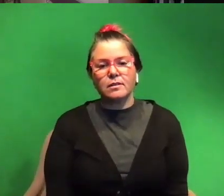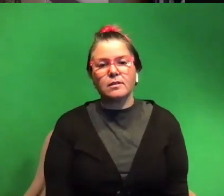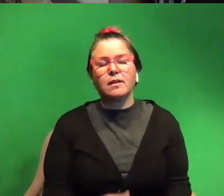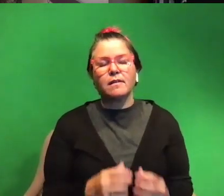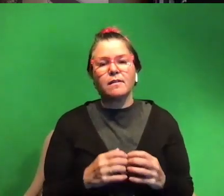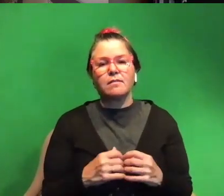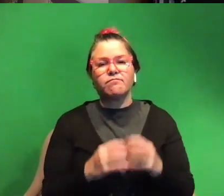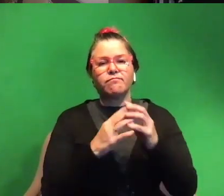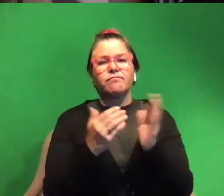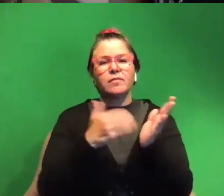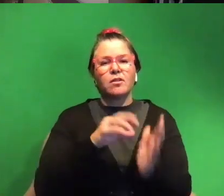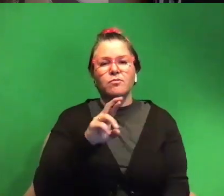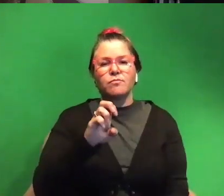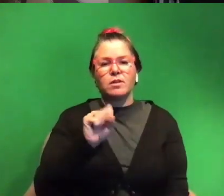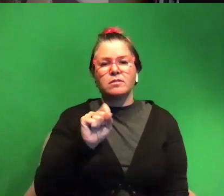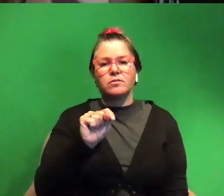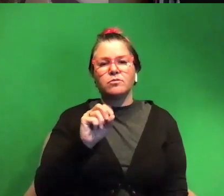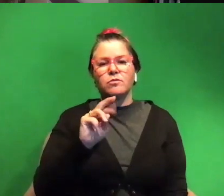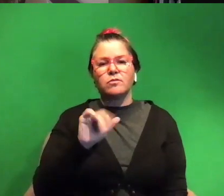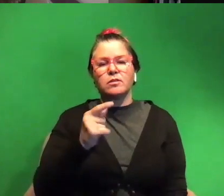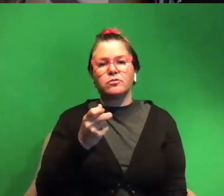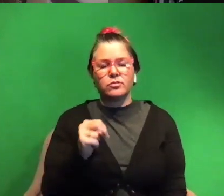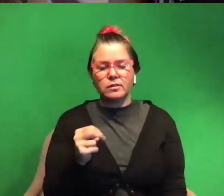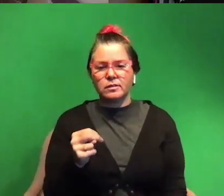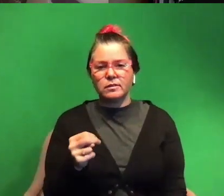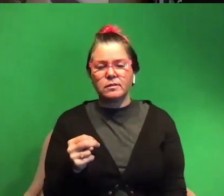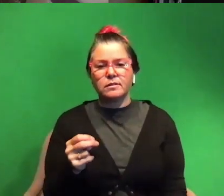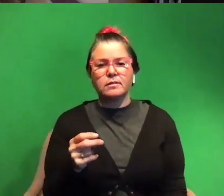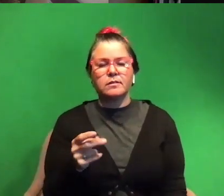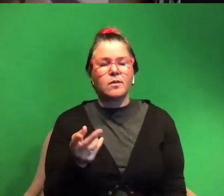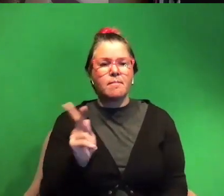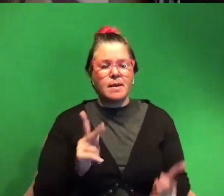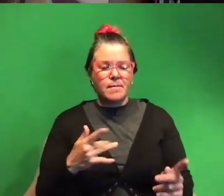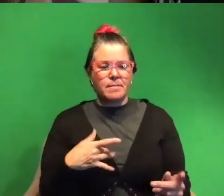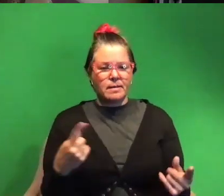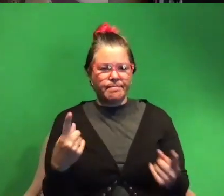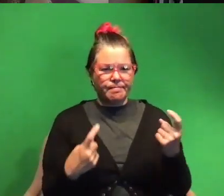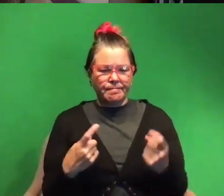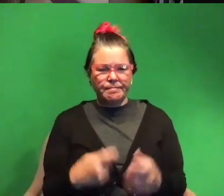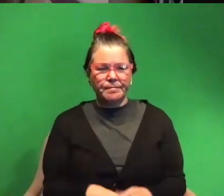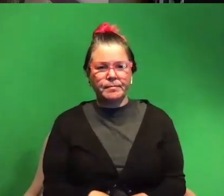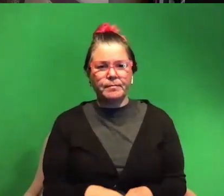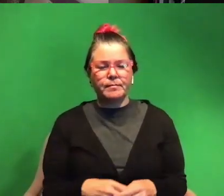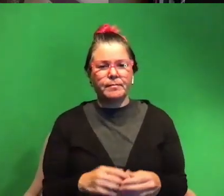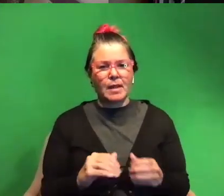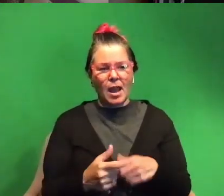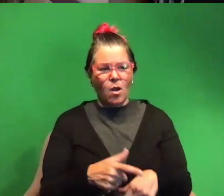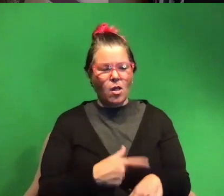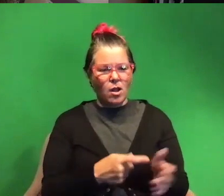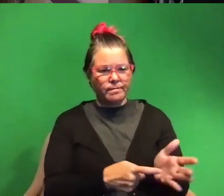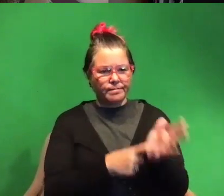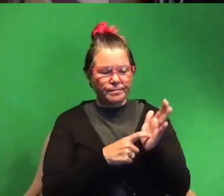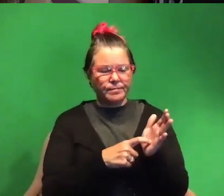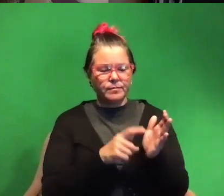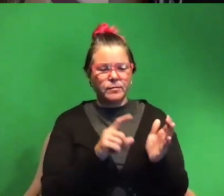restoration, so I'm going to try to combine a couple of these. So basically, people are asking, how long does it take for coral reefs